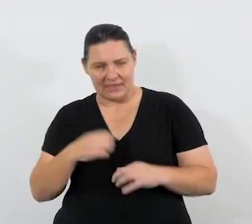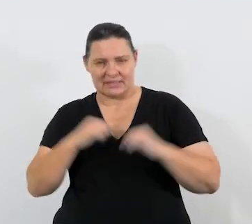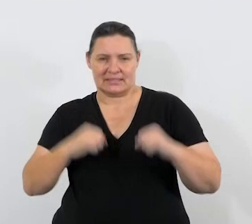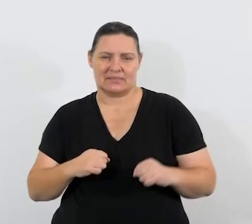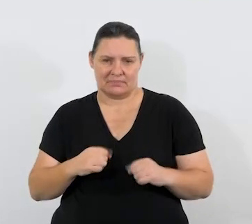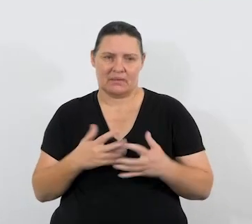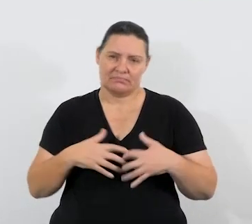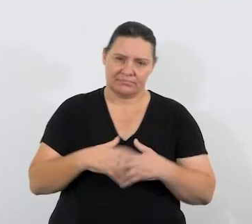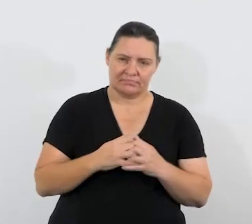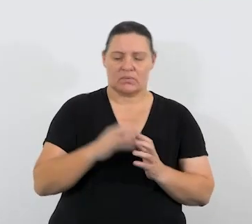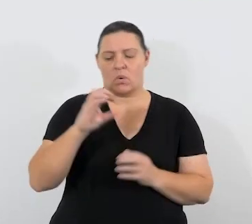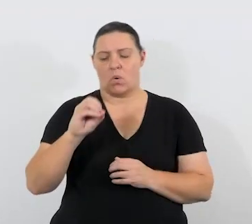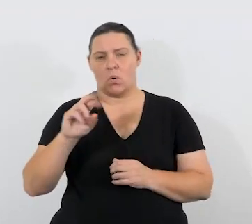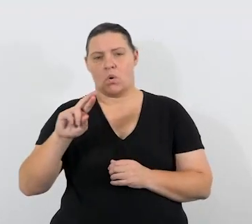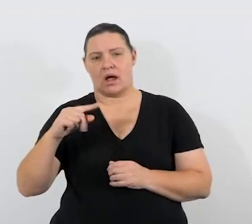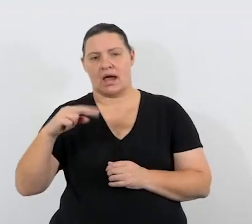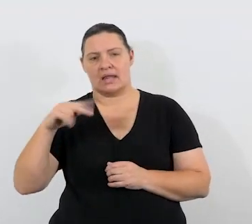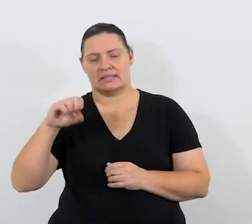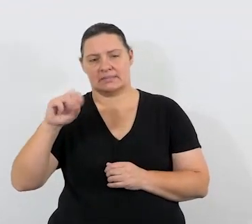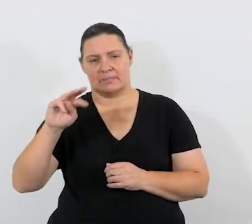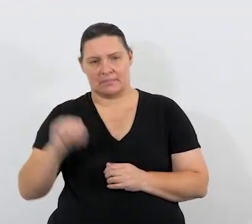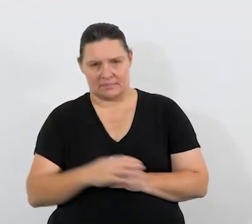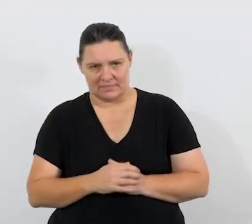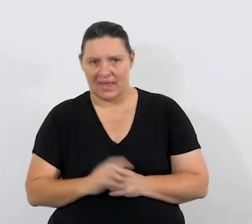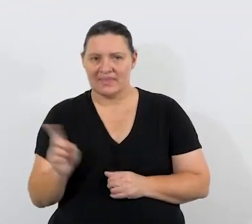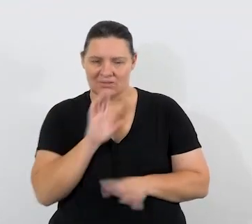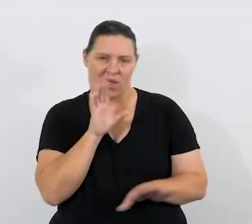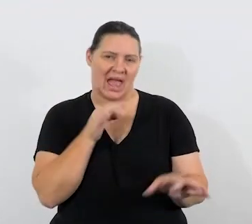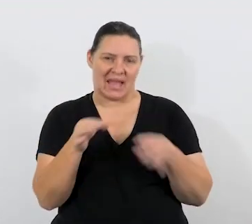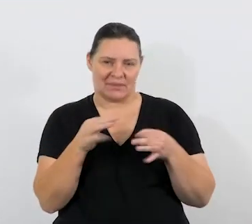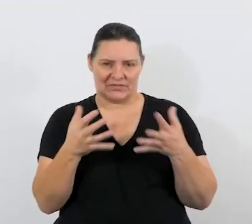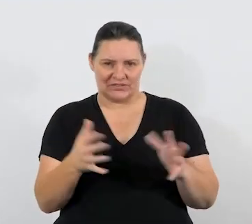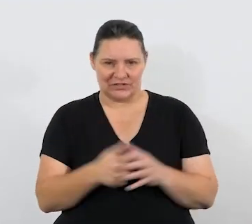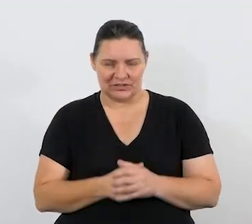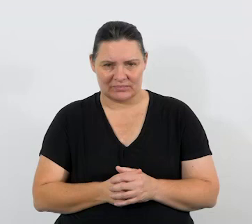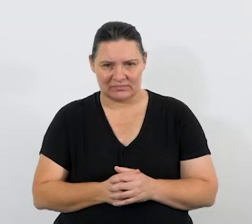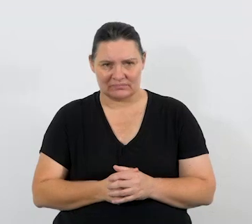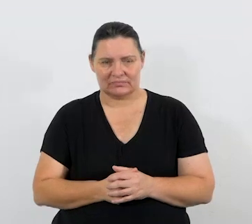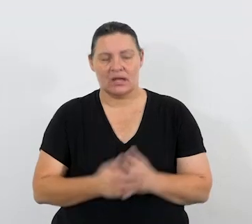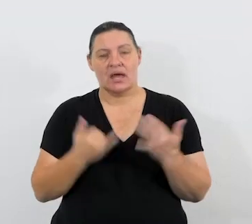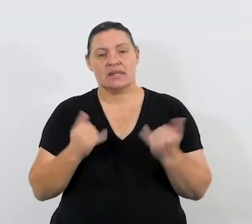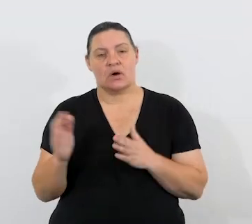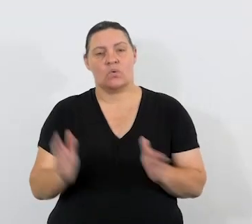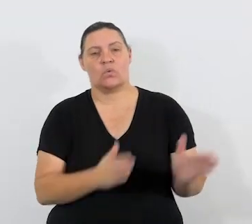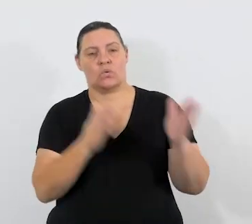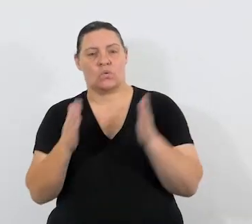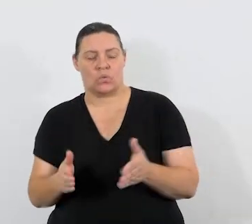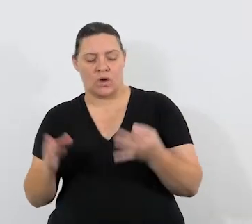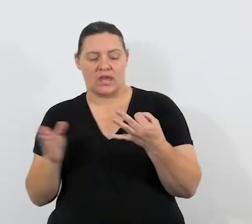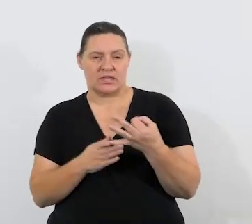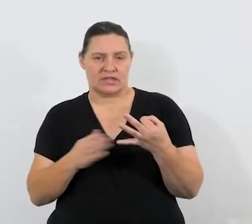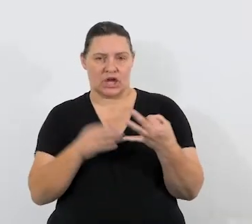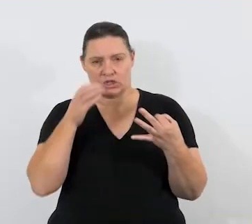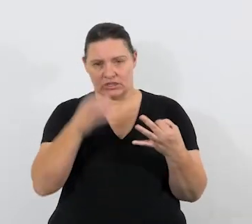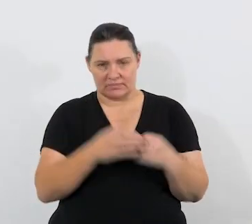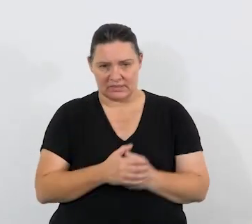body, forming an organism. So that is what we were explaining. So we are going to move on to the